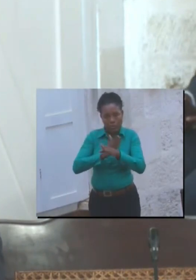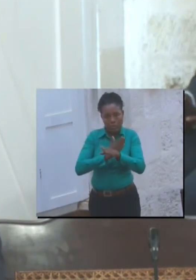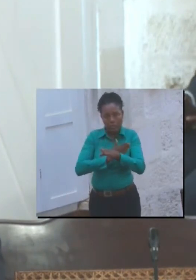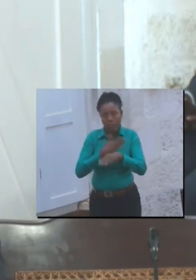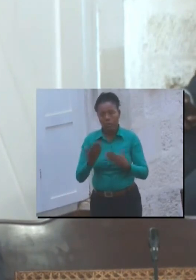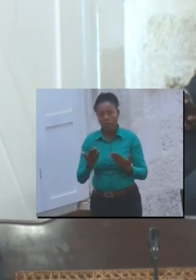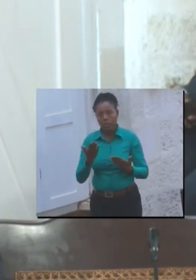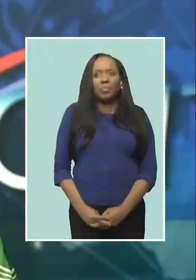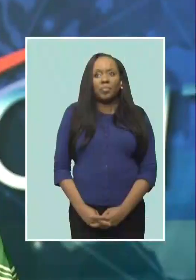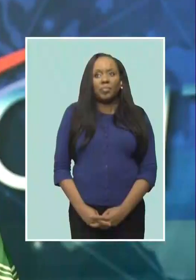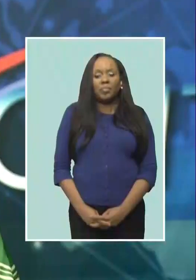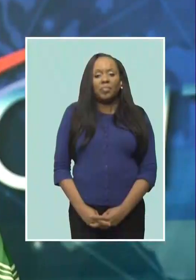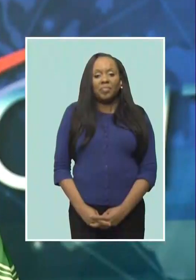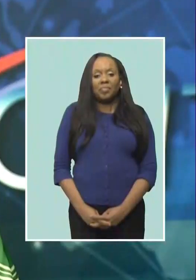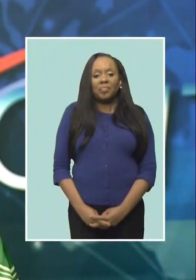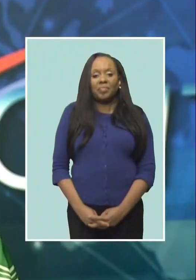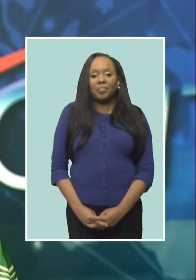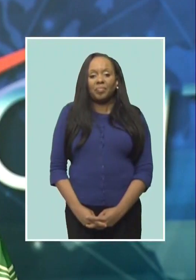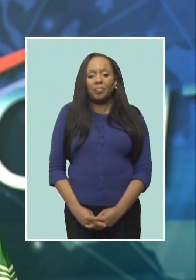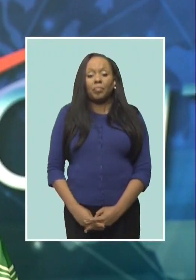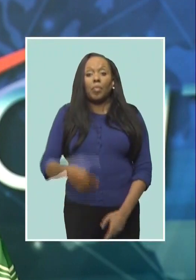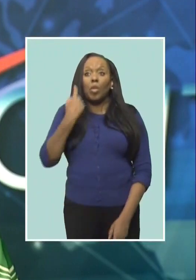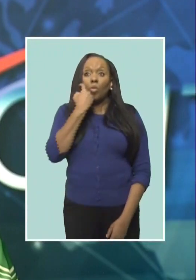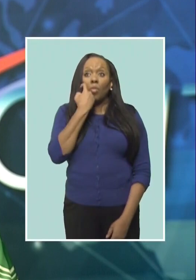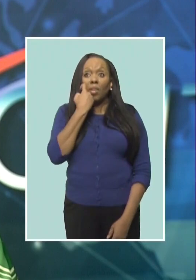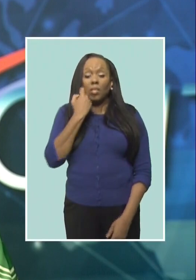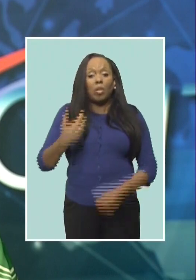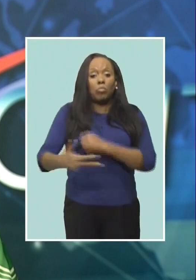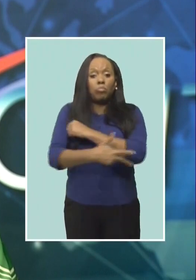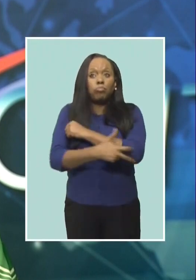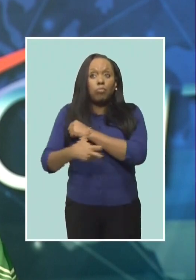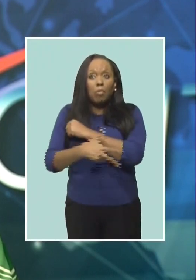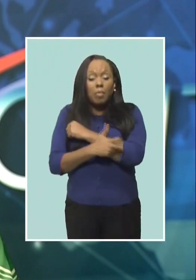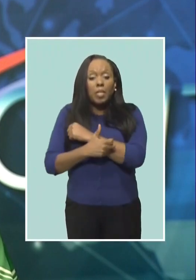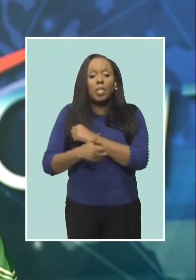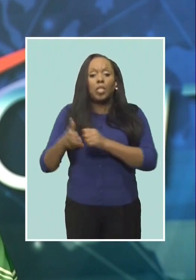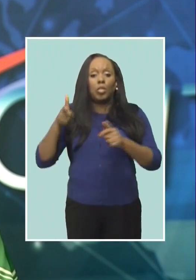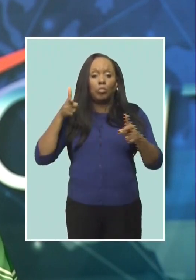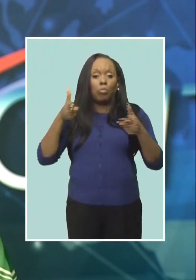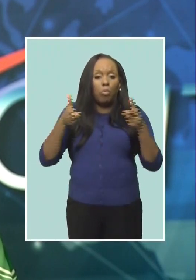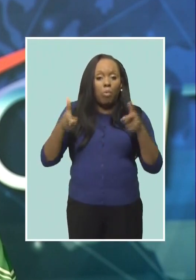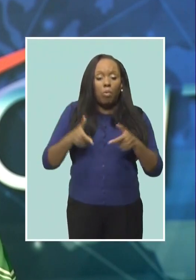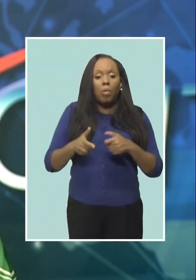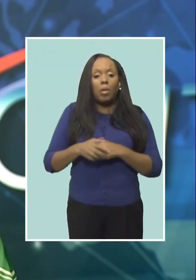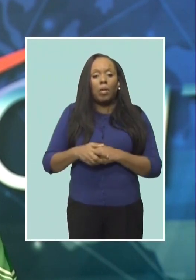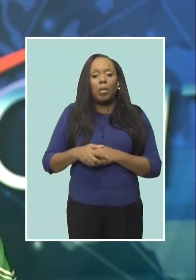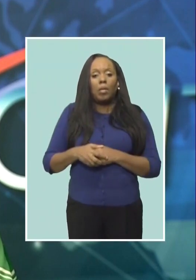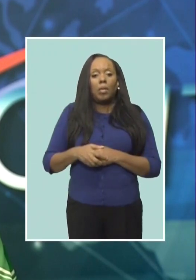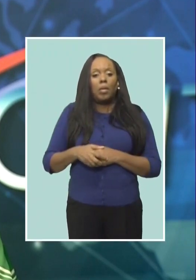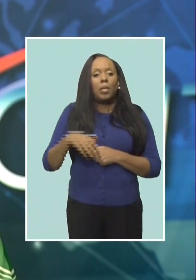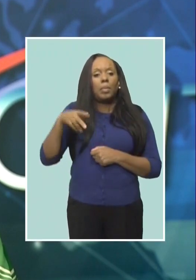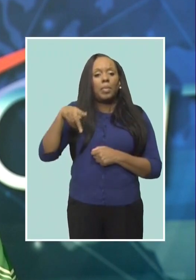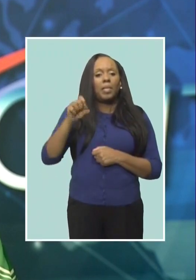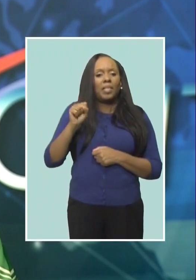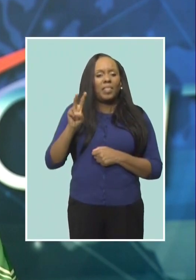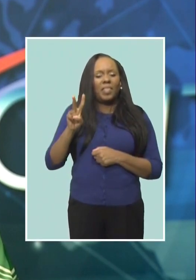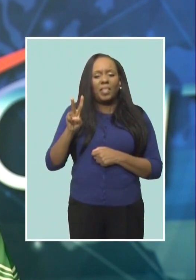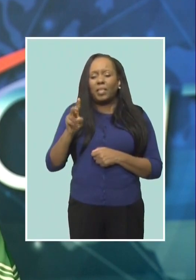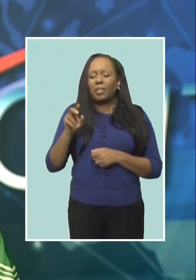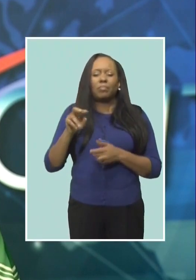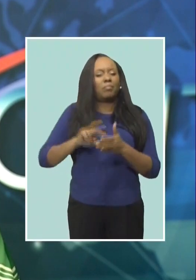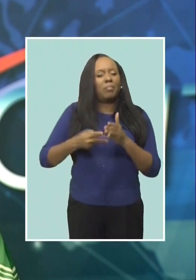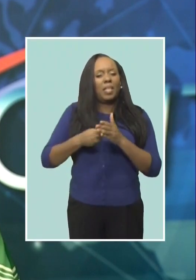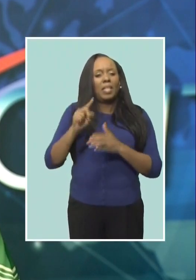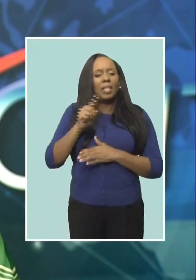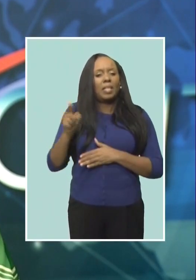it. In light of recent robberies and shooting incidents, PSV operators are thinking about their own safety.